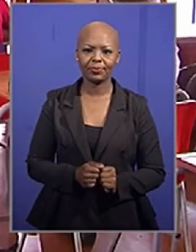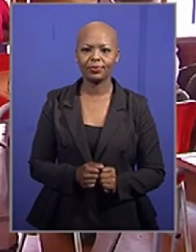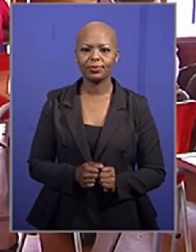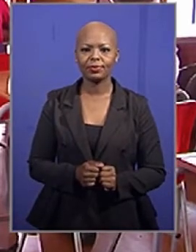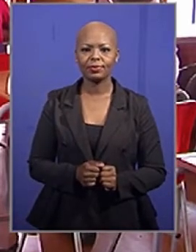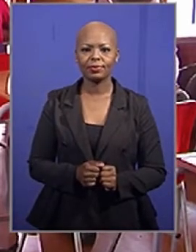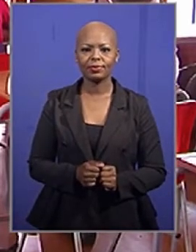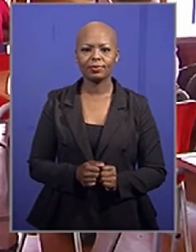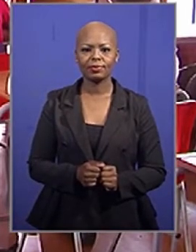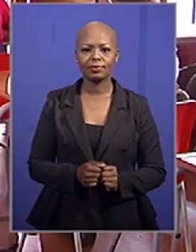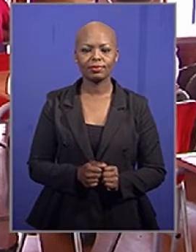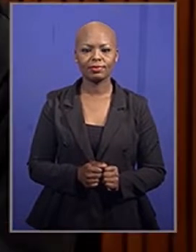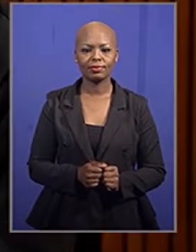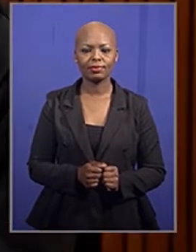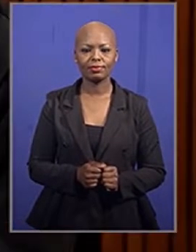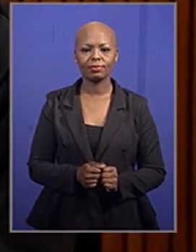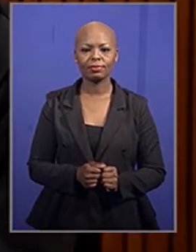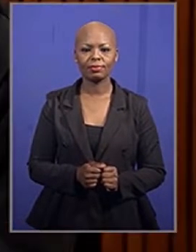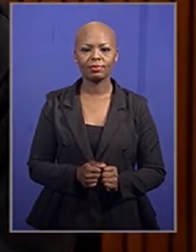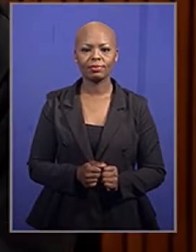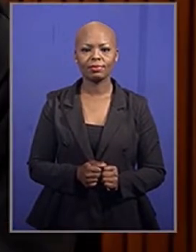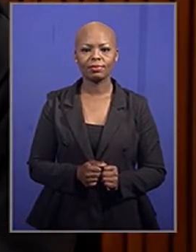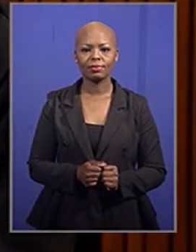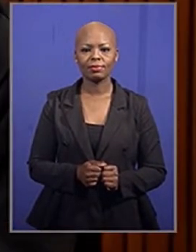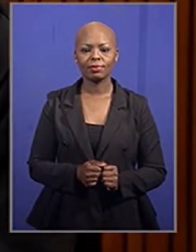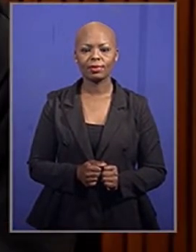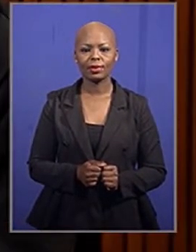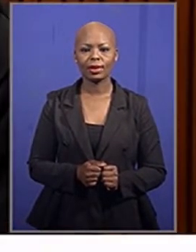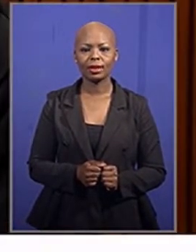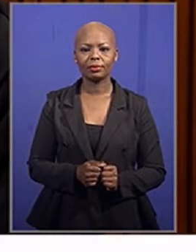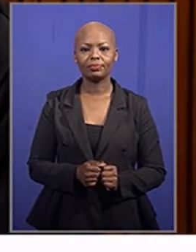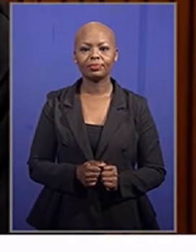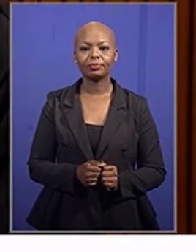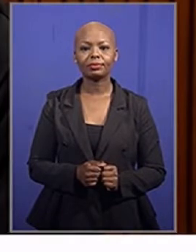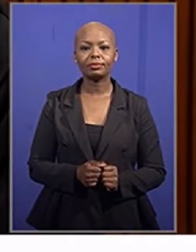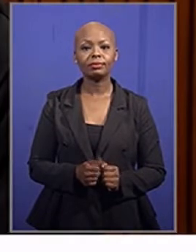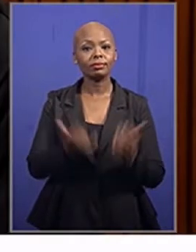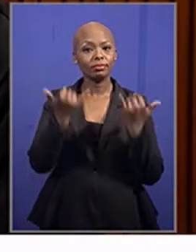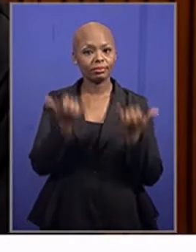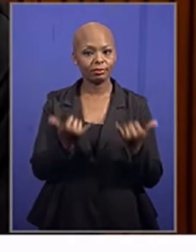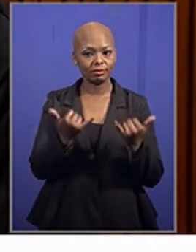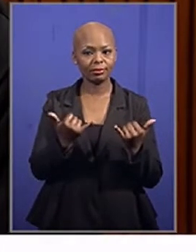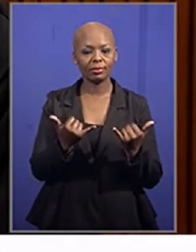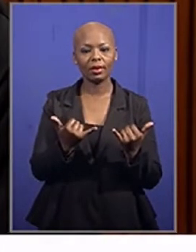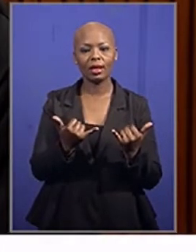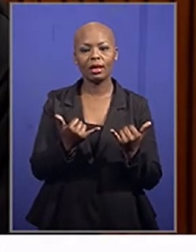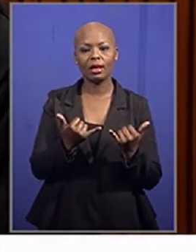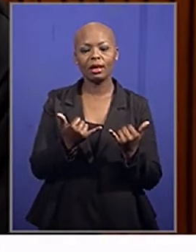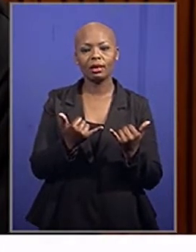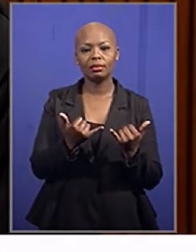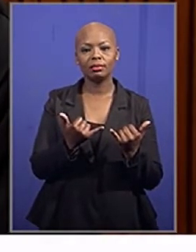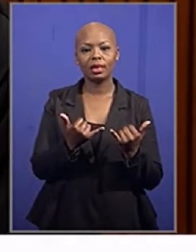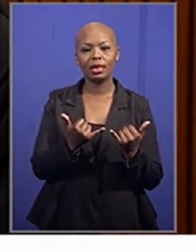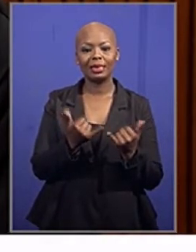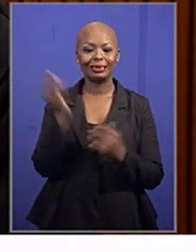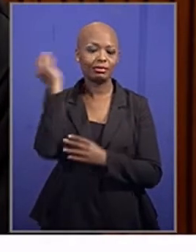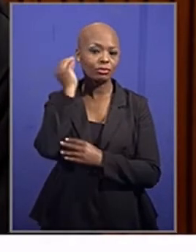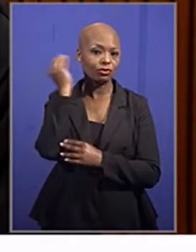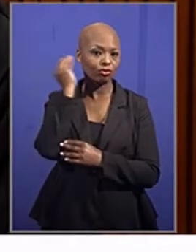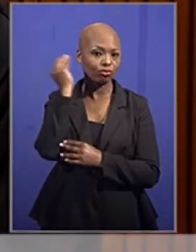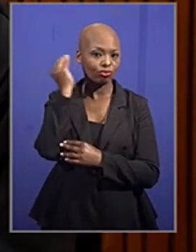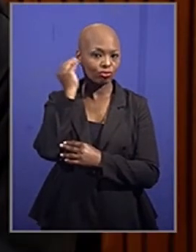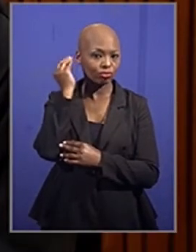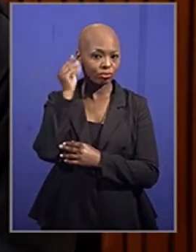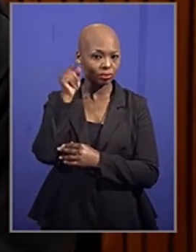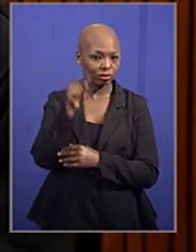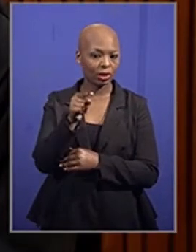bona. The ministry is presently, so to speak, sitting on an enormous amount of data, which I